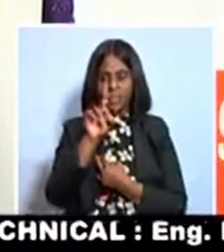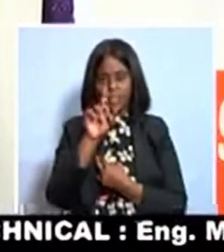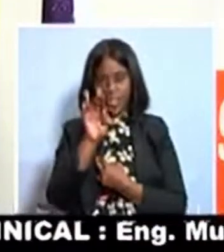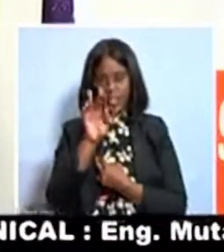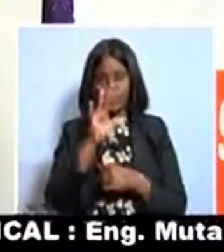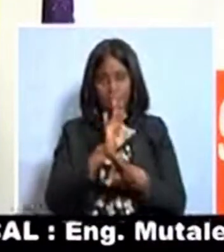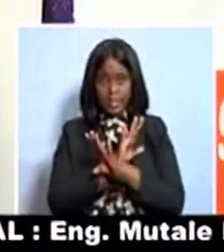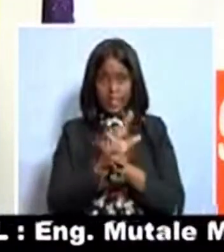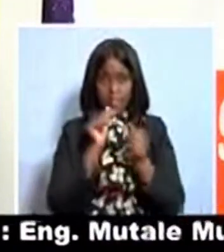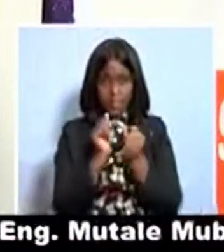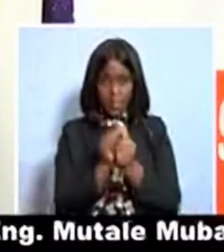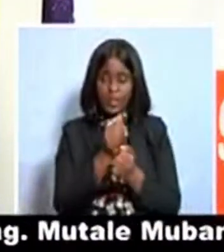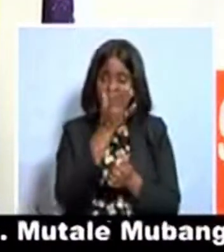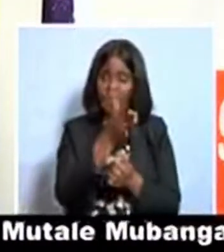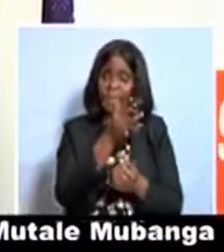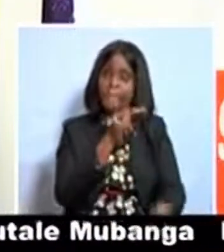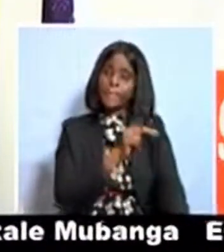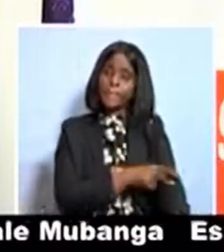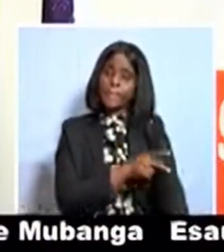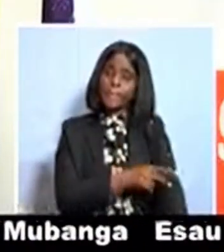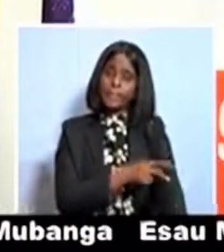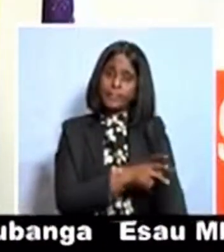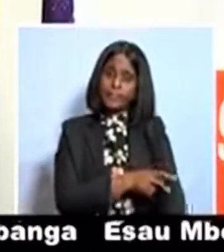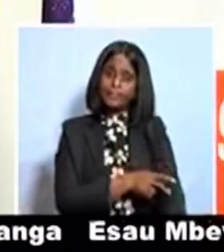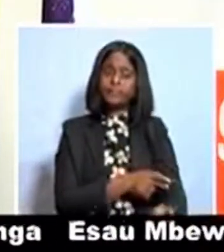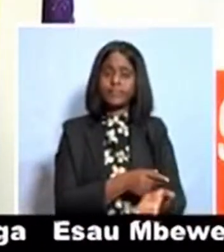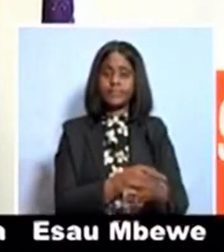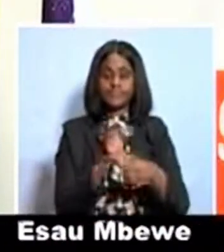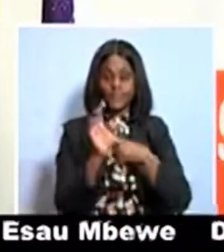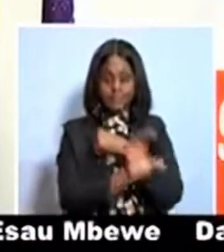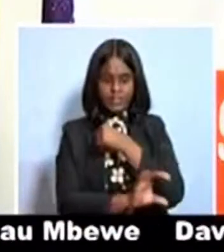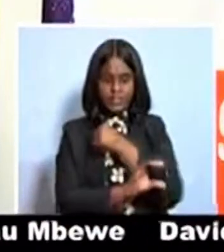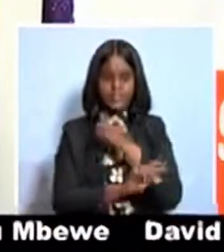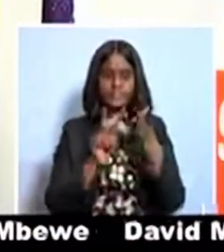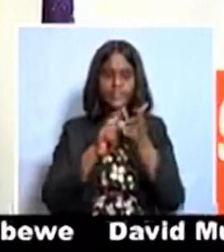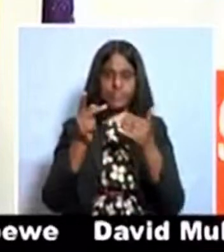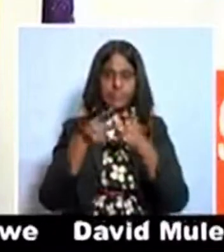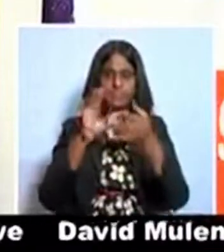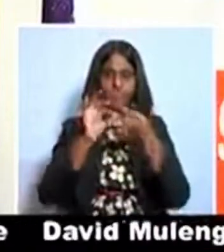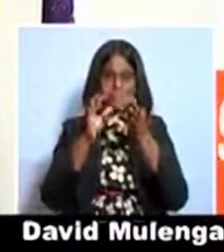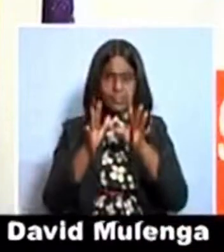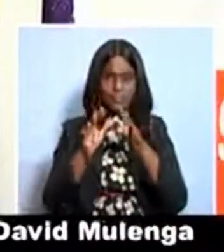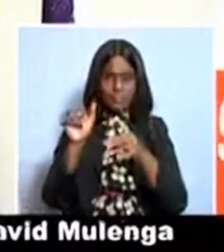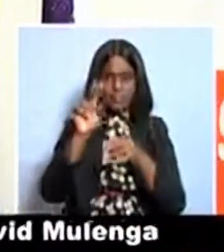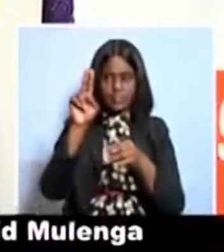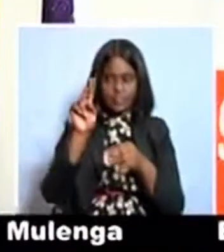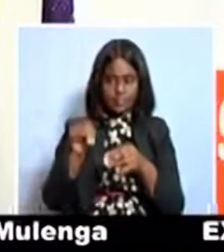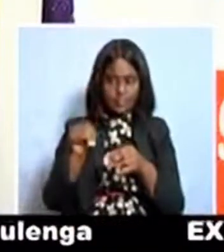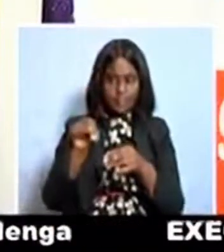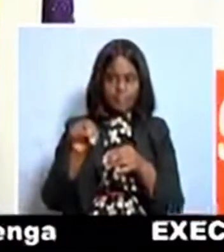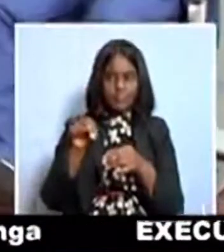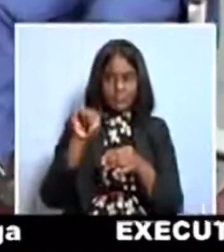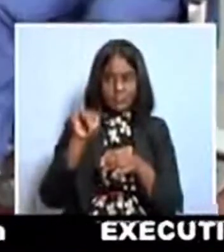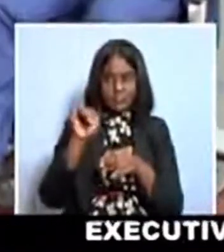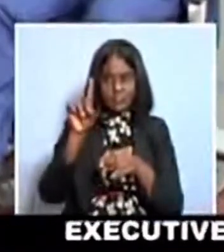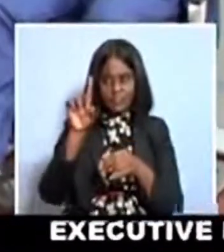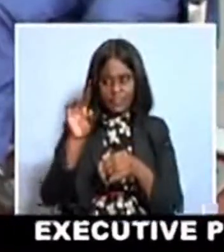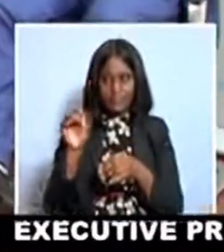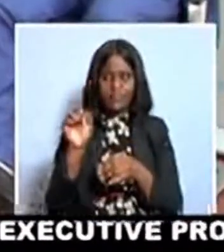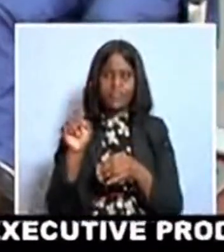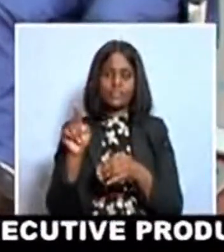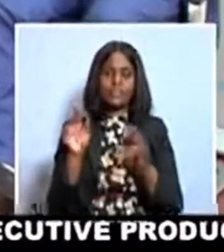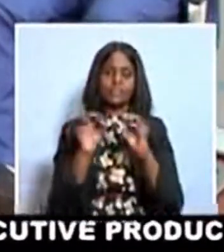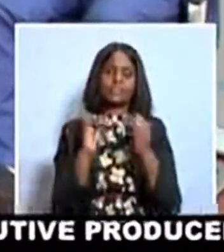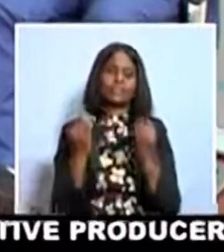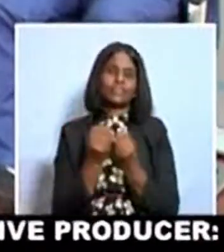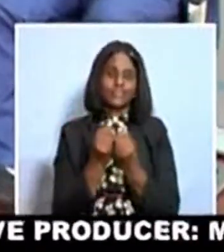Zambia, and Mr. Maziko Perry, Country Program Coordinator, United Nations Industrial Development